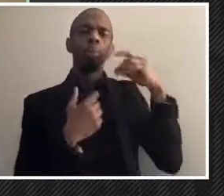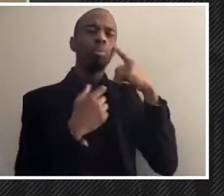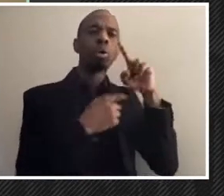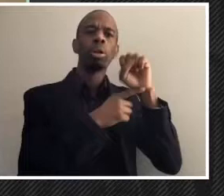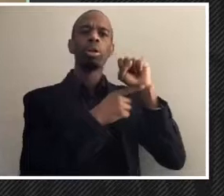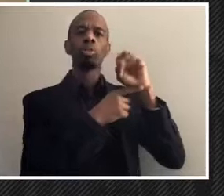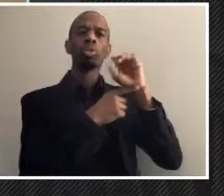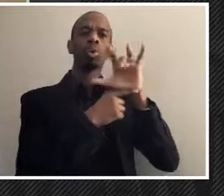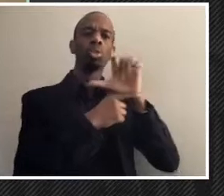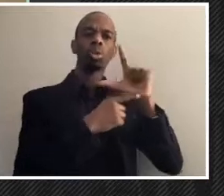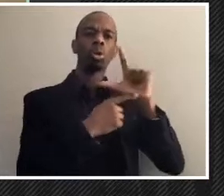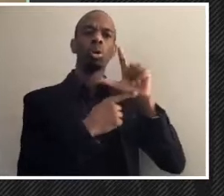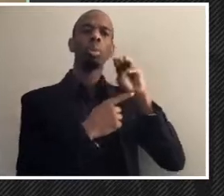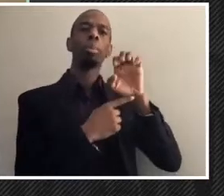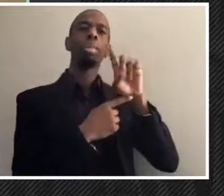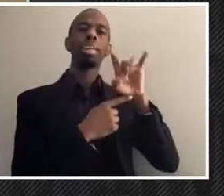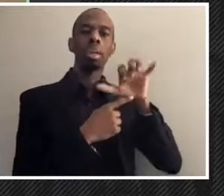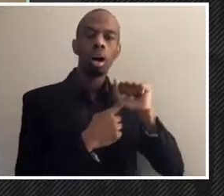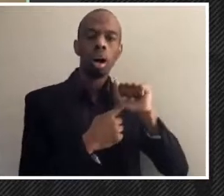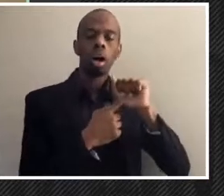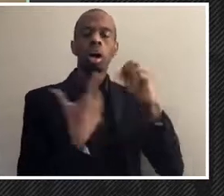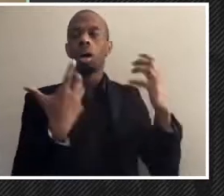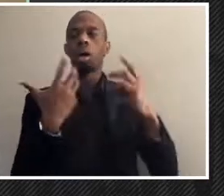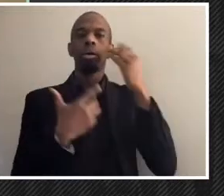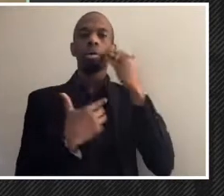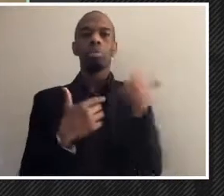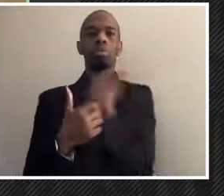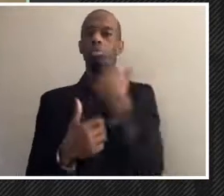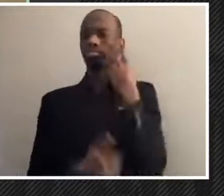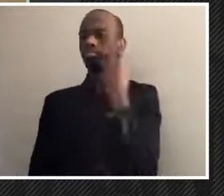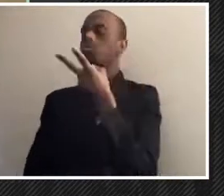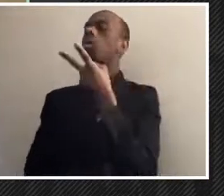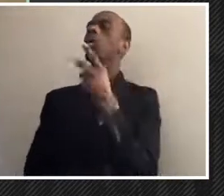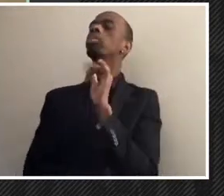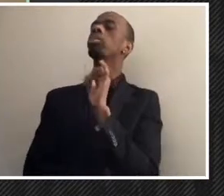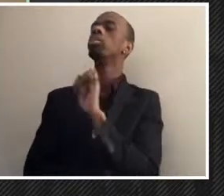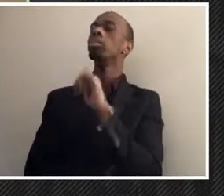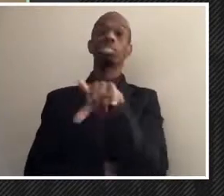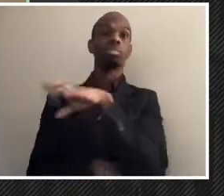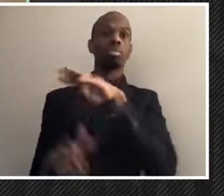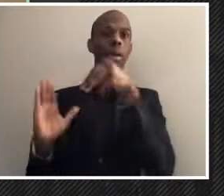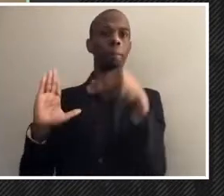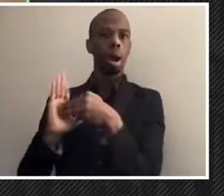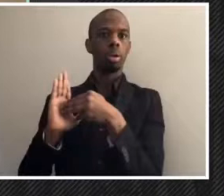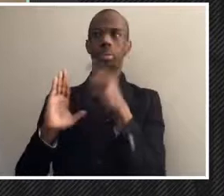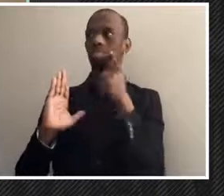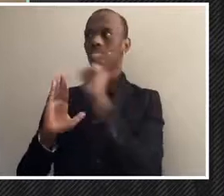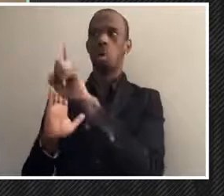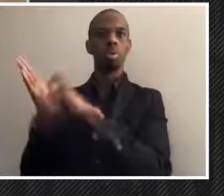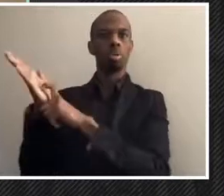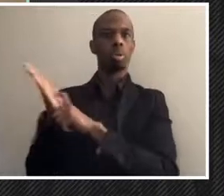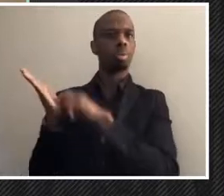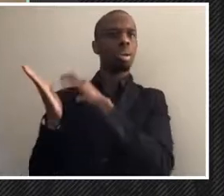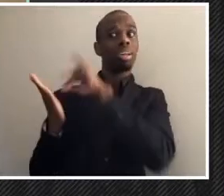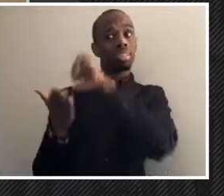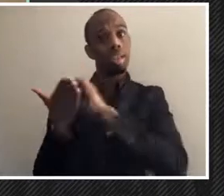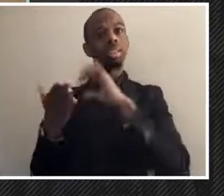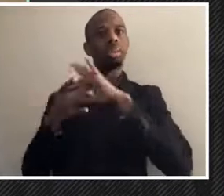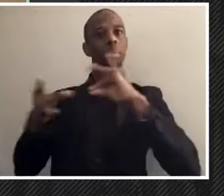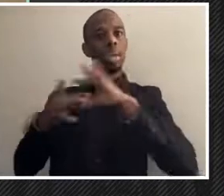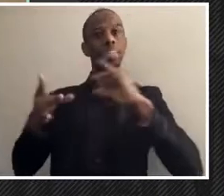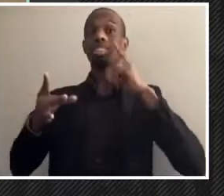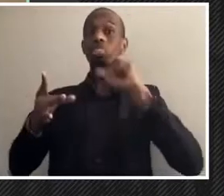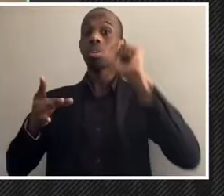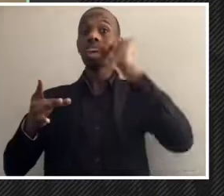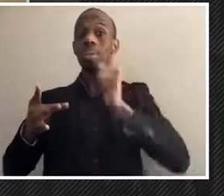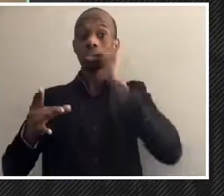many movements modeling this DIY approach in this moment. And I think it's sending an important message to the everyday people that getting these